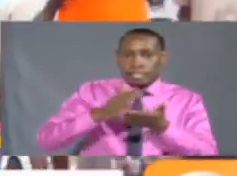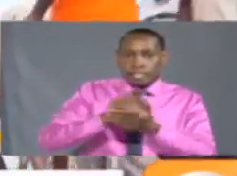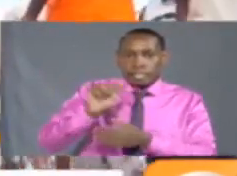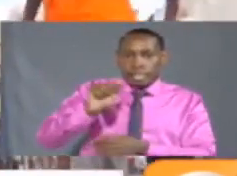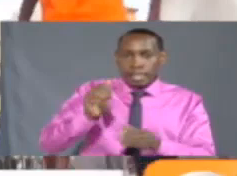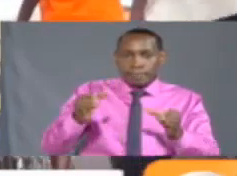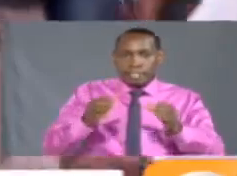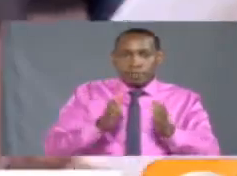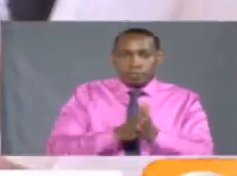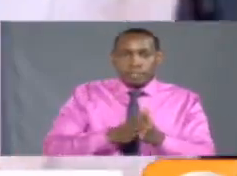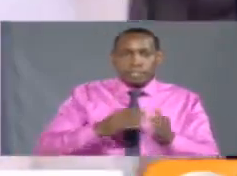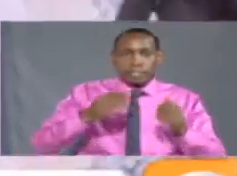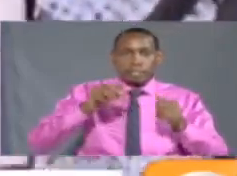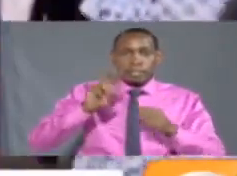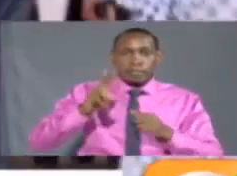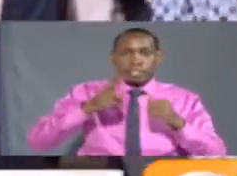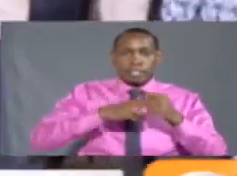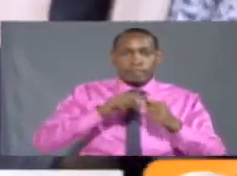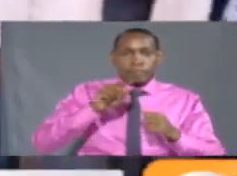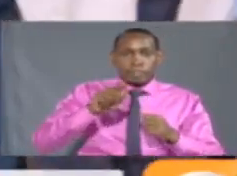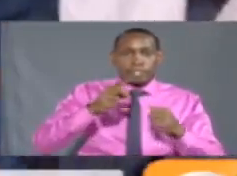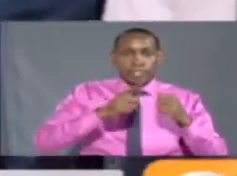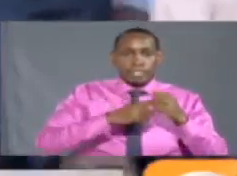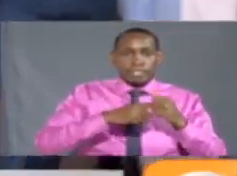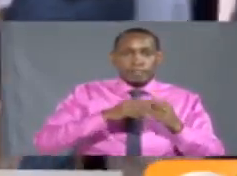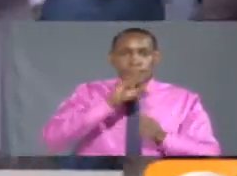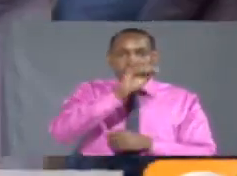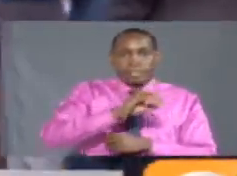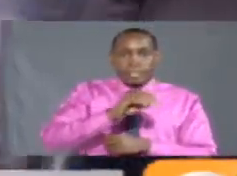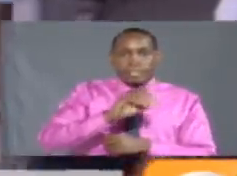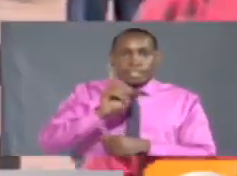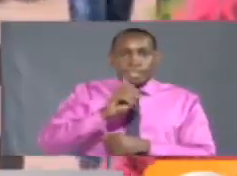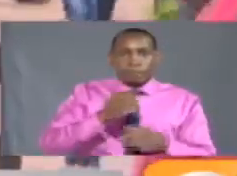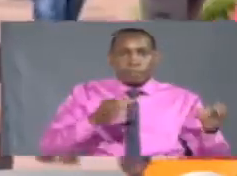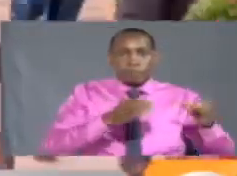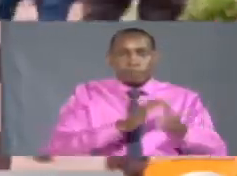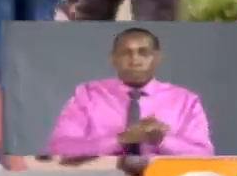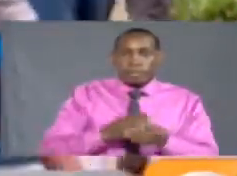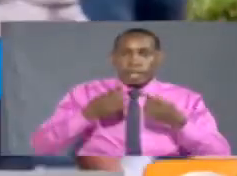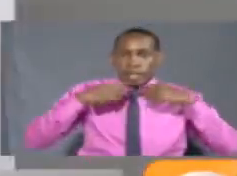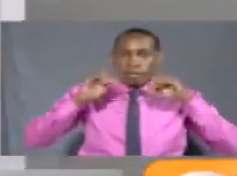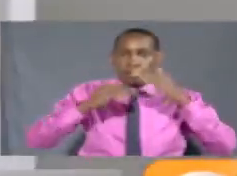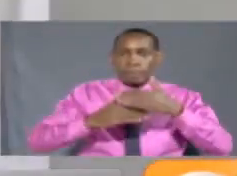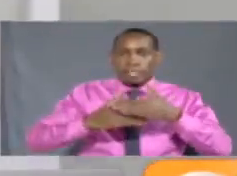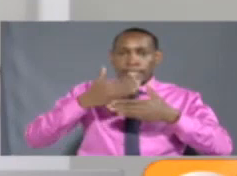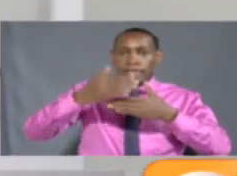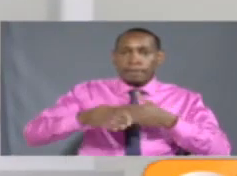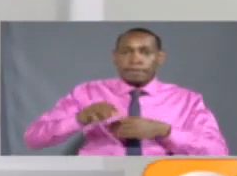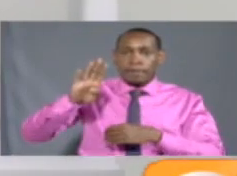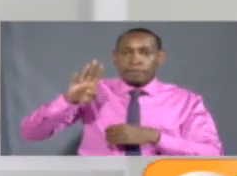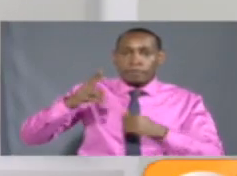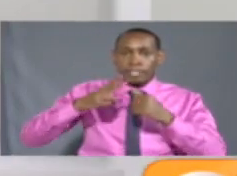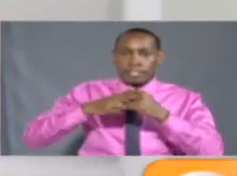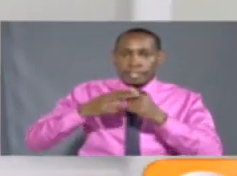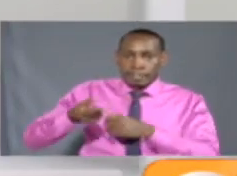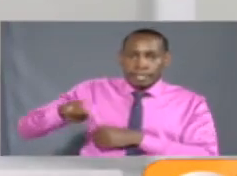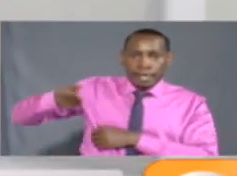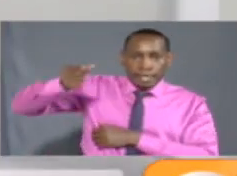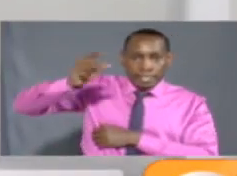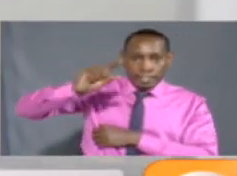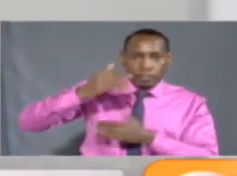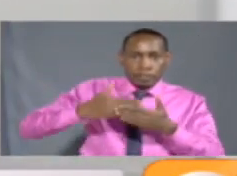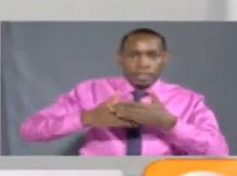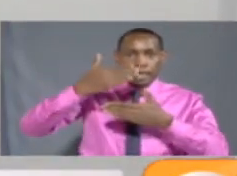and 27.6% in Nairobi Bottlers. The announcement comes against the backdrop of a 47% rise